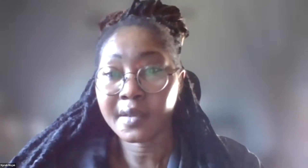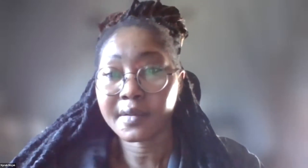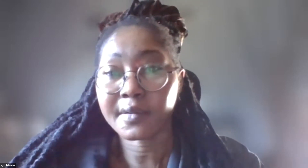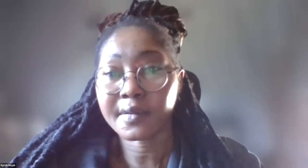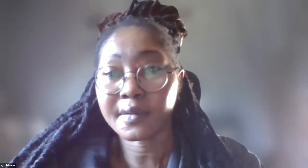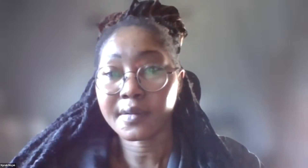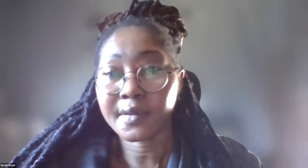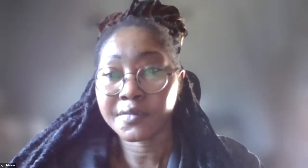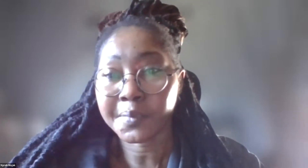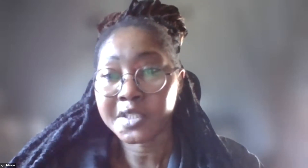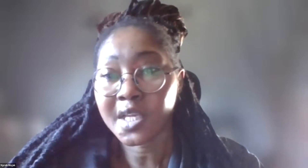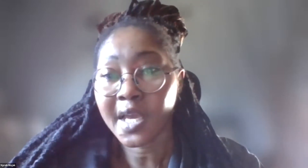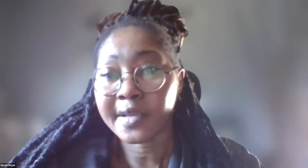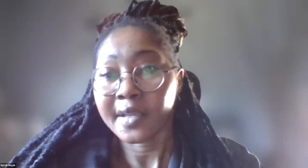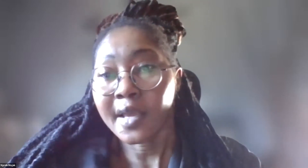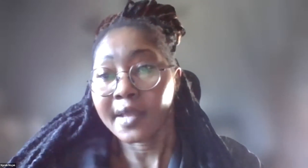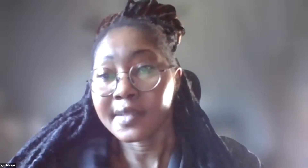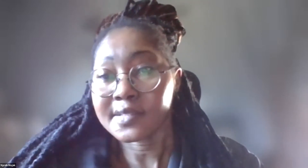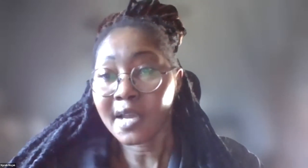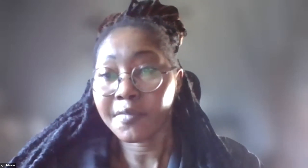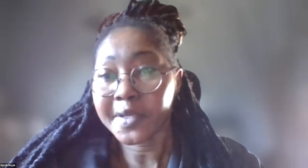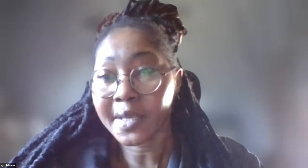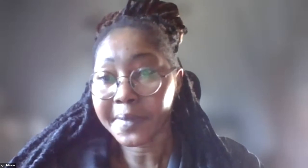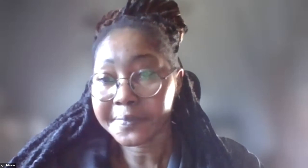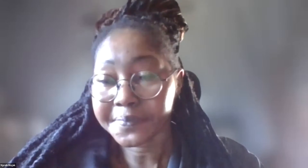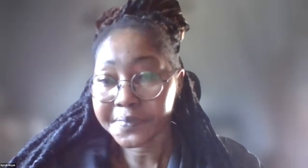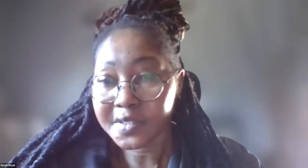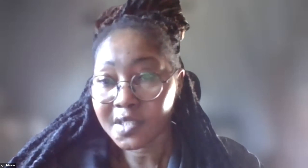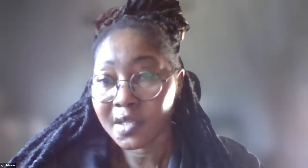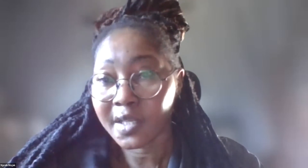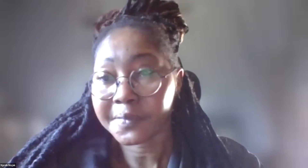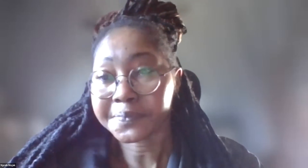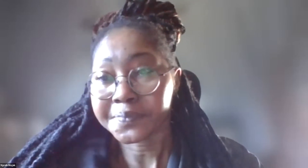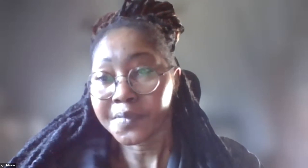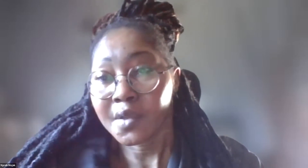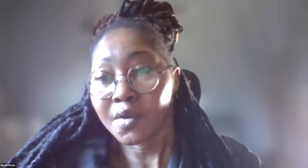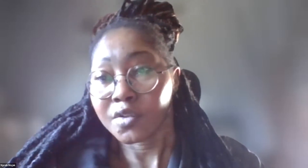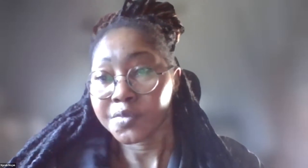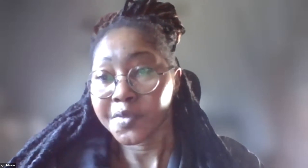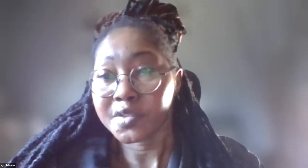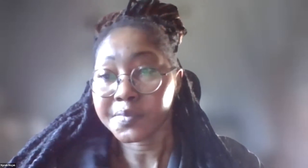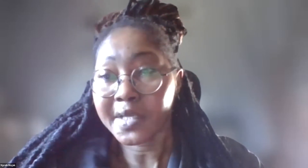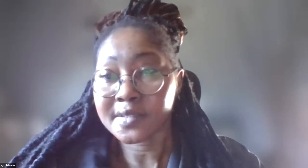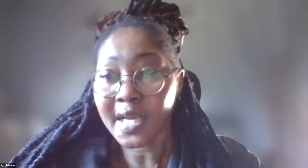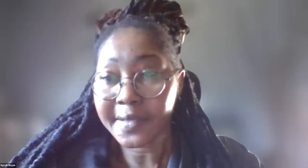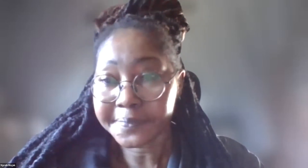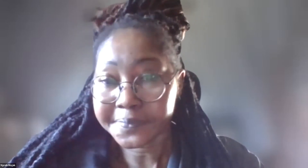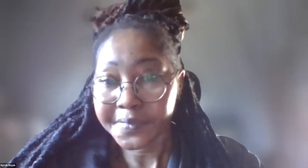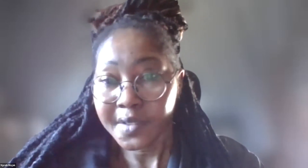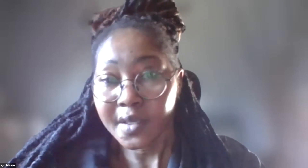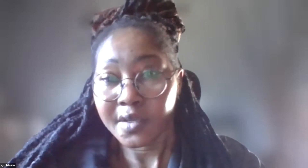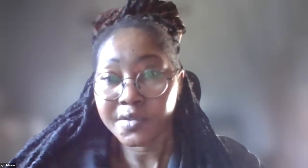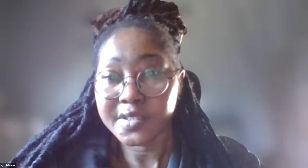The information I had at the start of pandemic certainly contributed to my